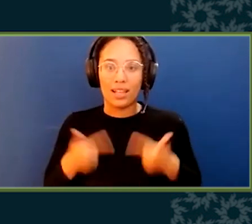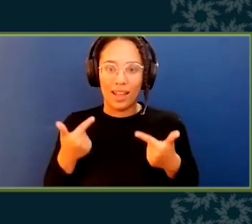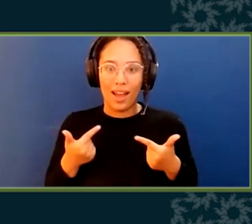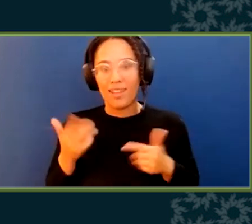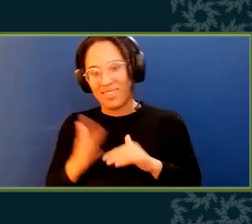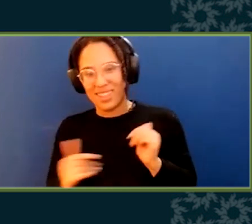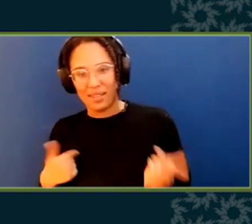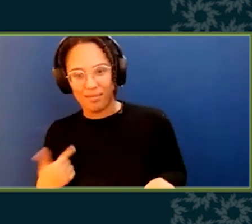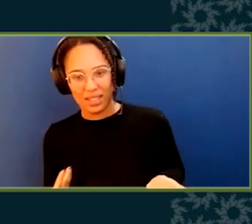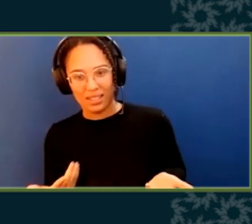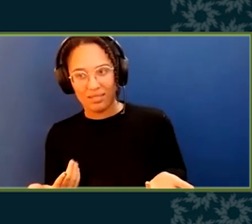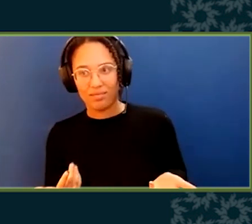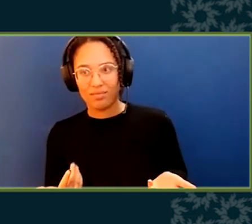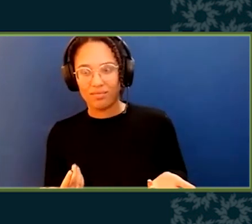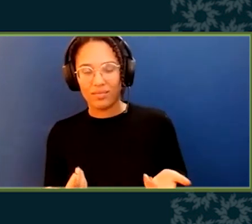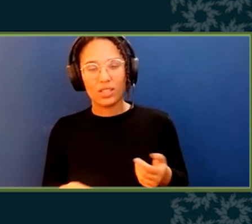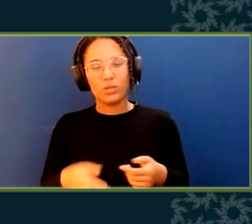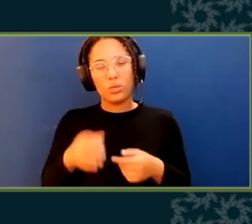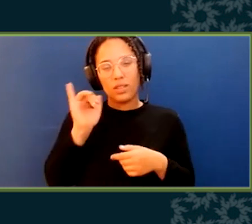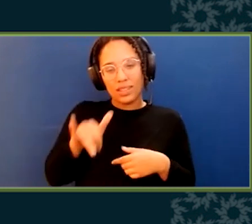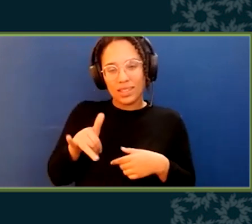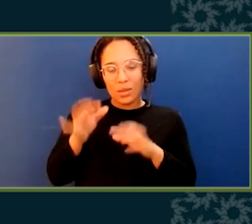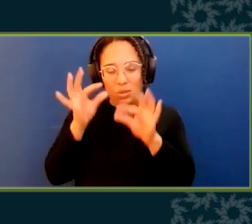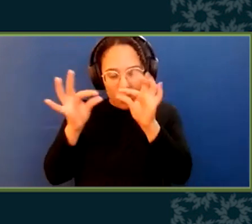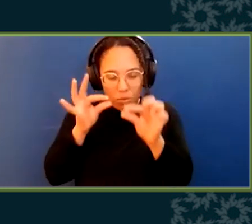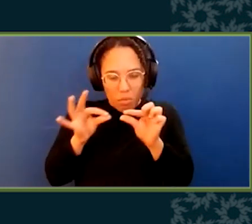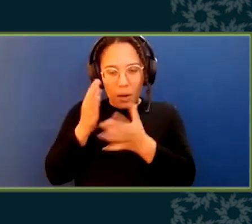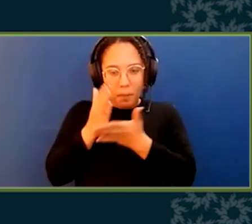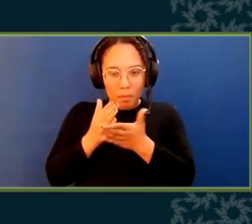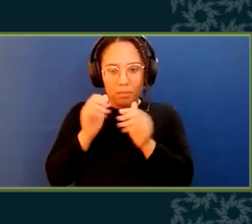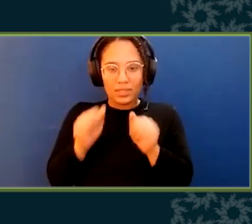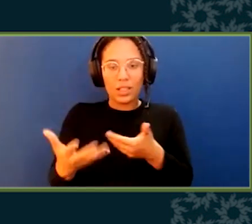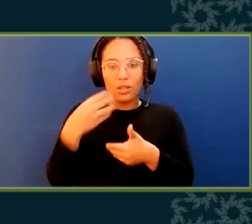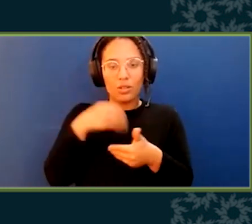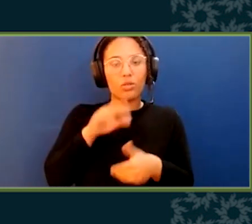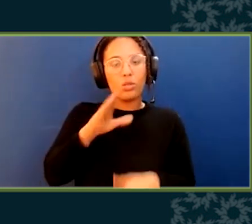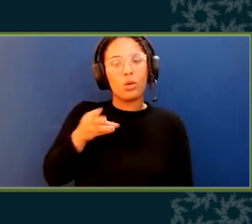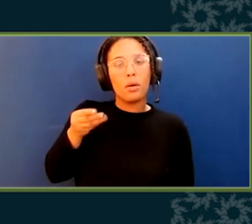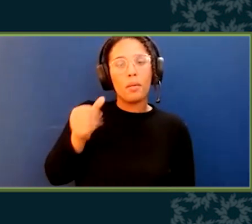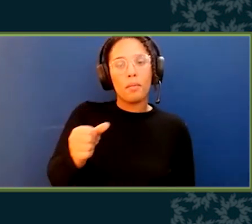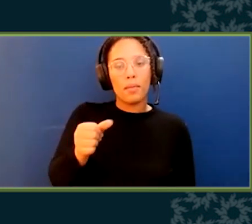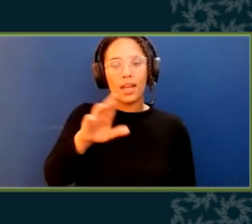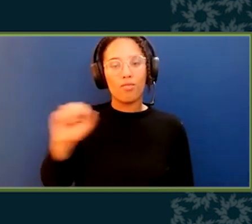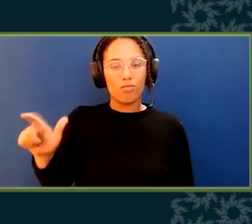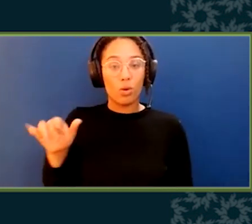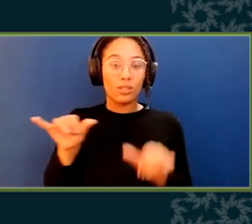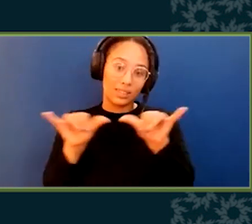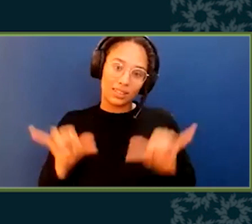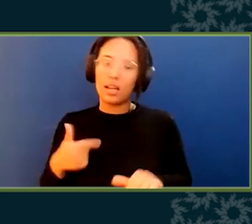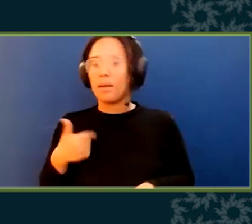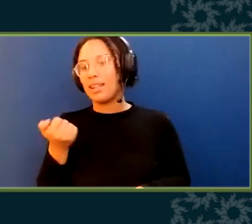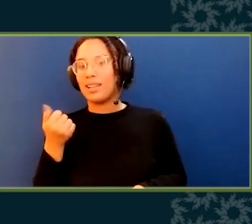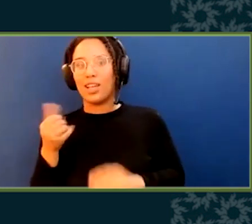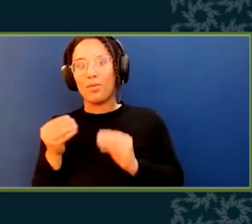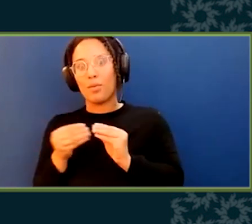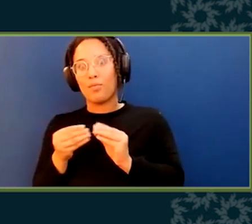that you can build into your payroll system. These are things that, I mean, I go a little bit more radical in some of the things I do. I wouldn't say I'm